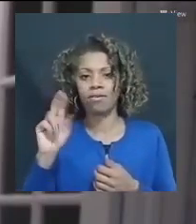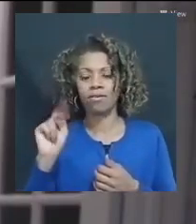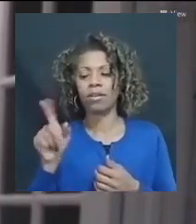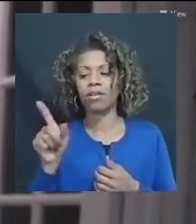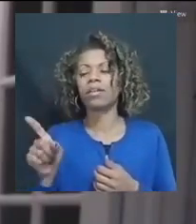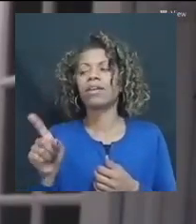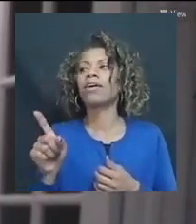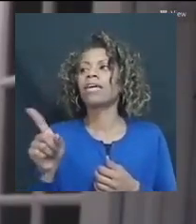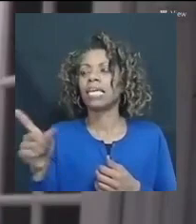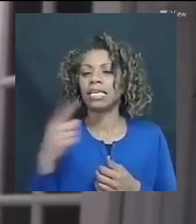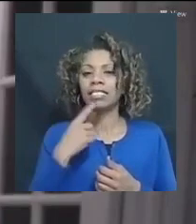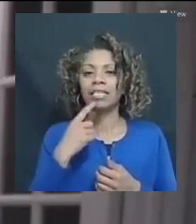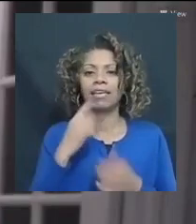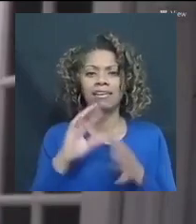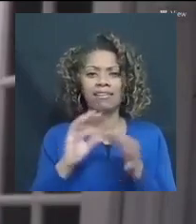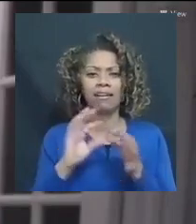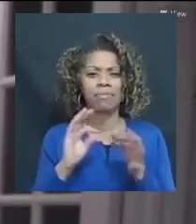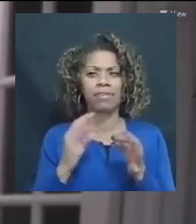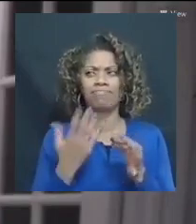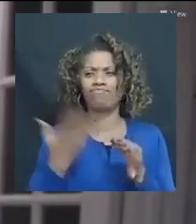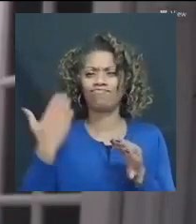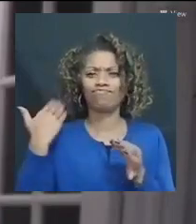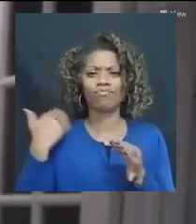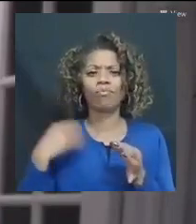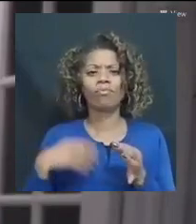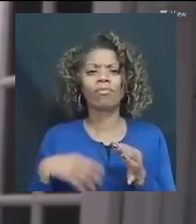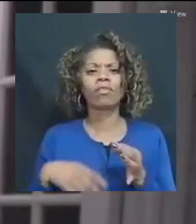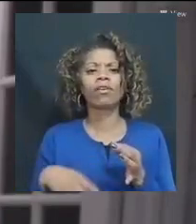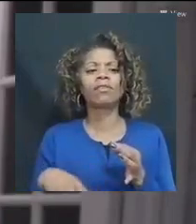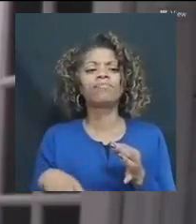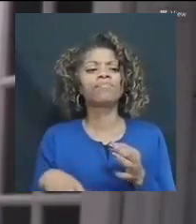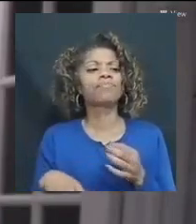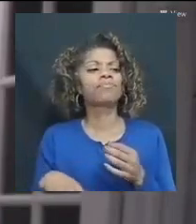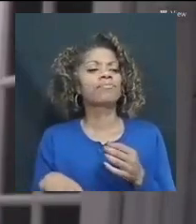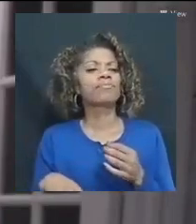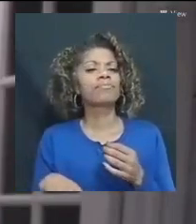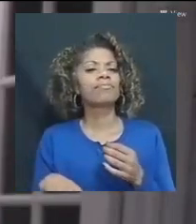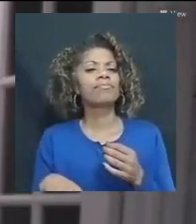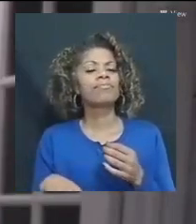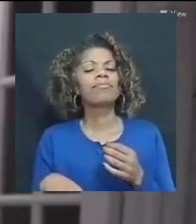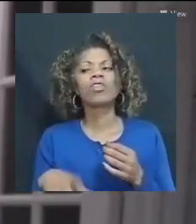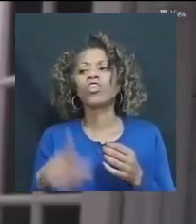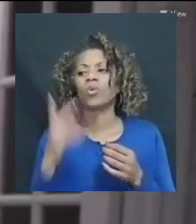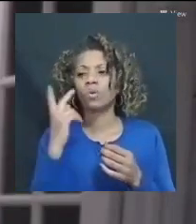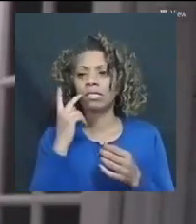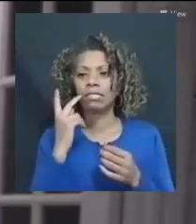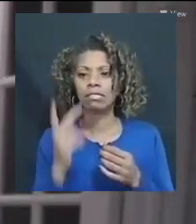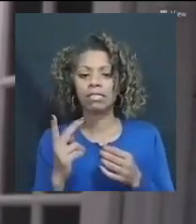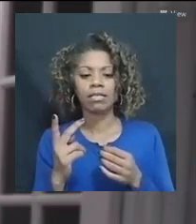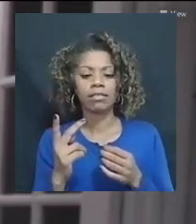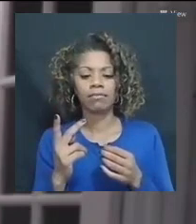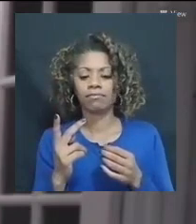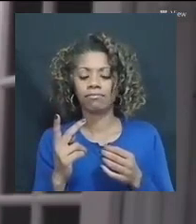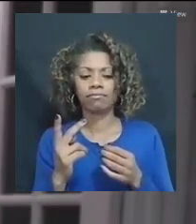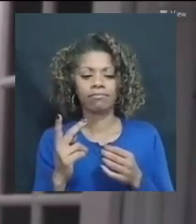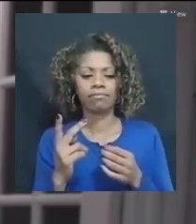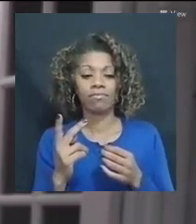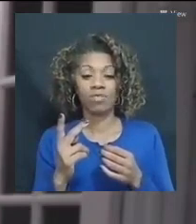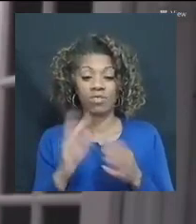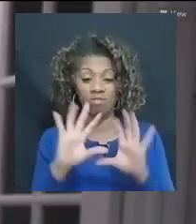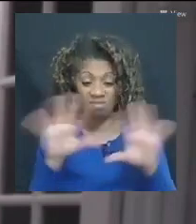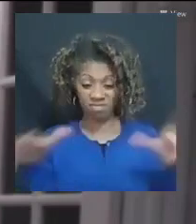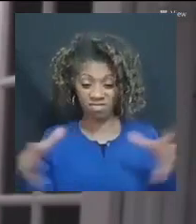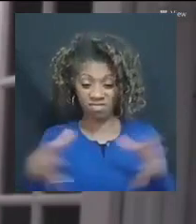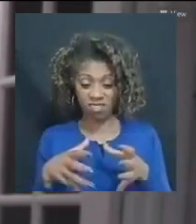back that you can see some absolutely wonderful things when you gather with the network, but the most important thing is the